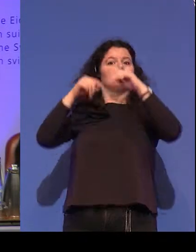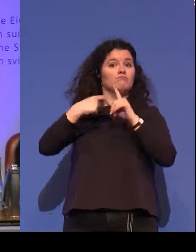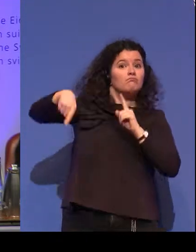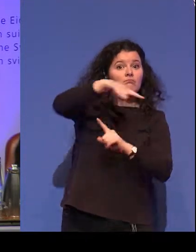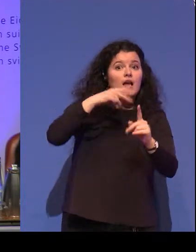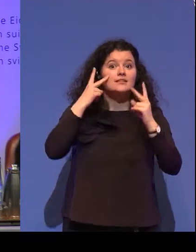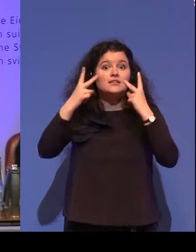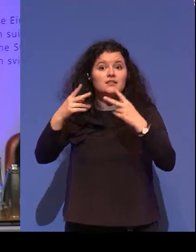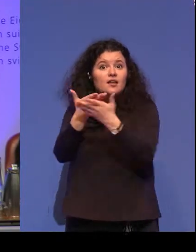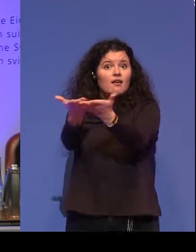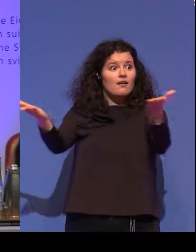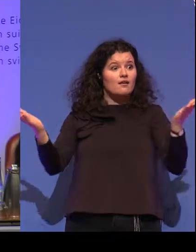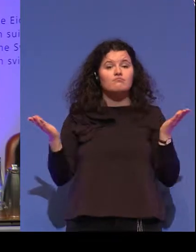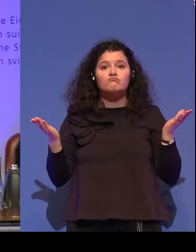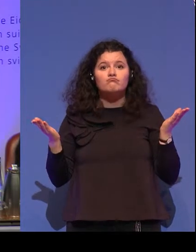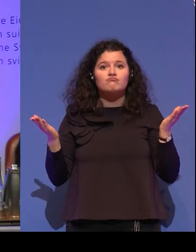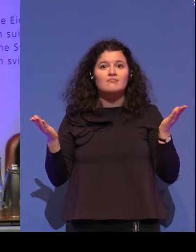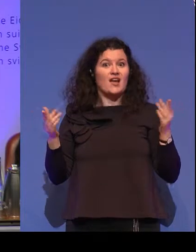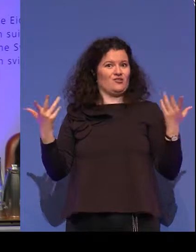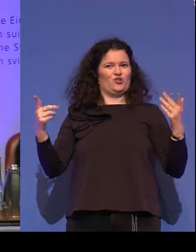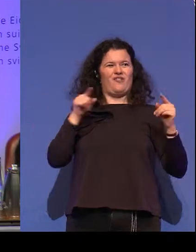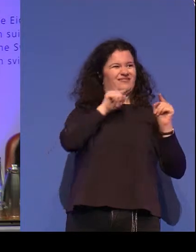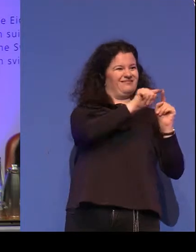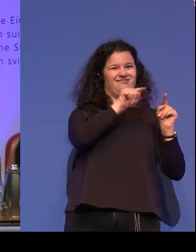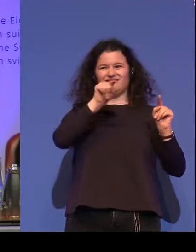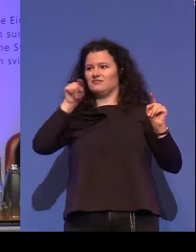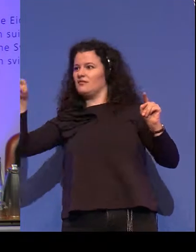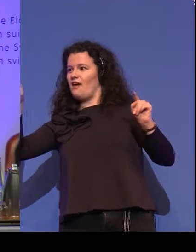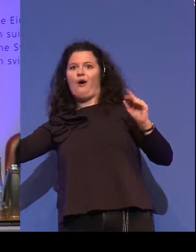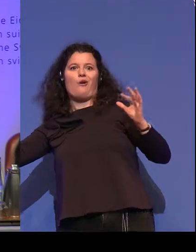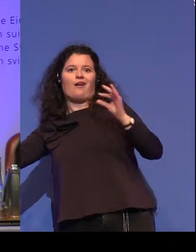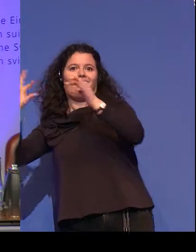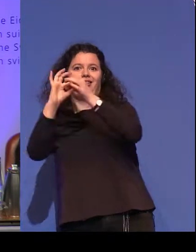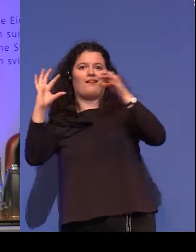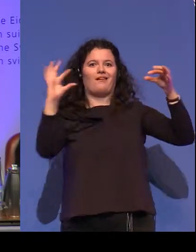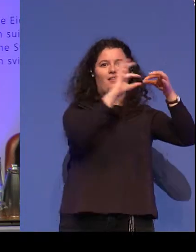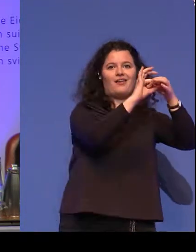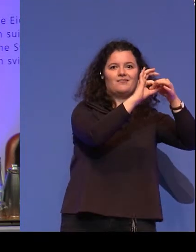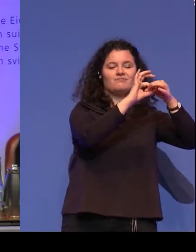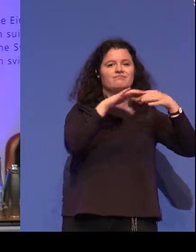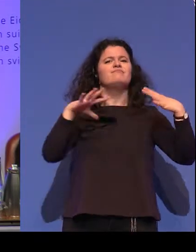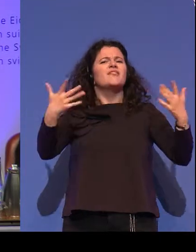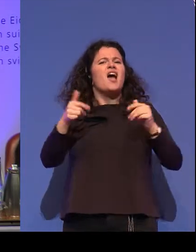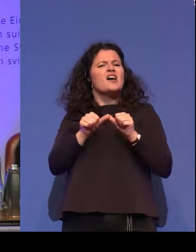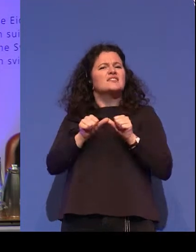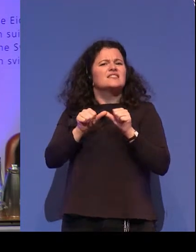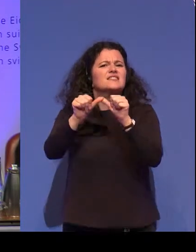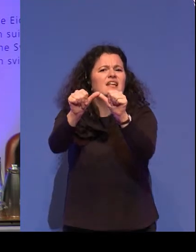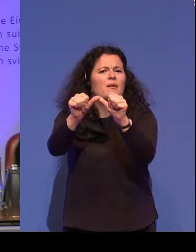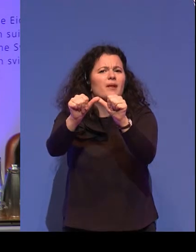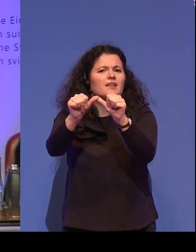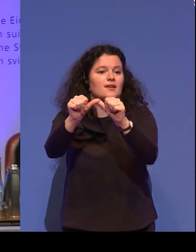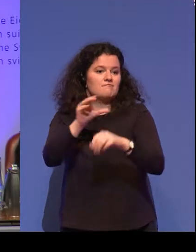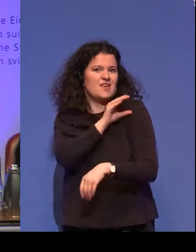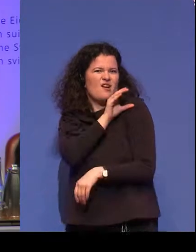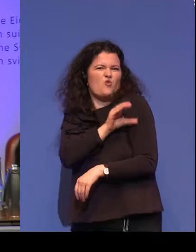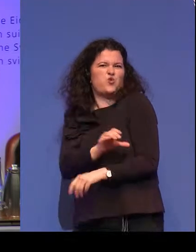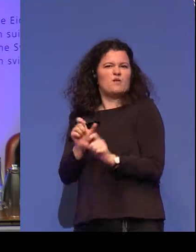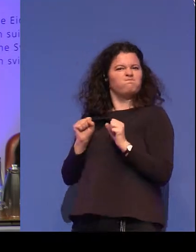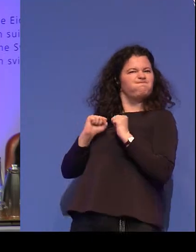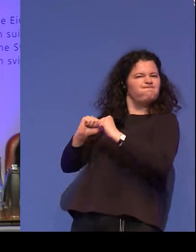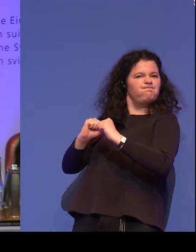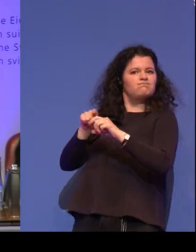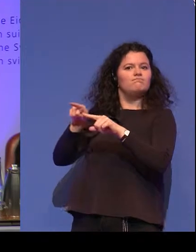these agendas are fundamentally interconnected because the goals of sustainability, resilience, and inclusion